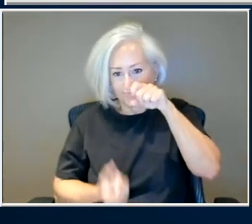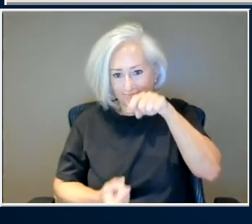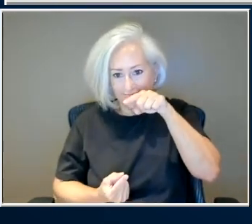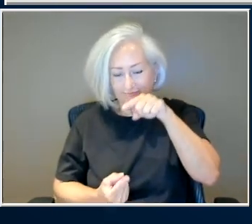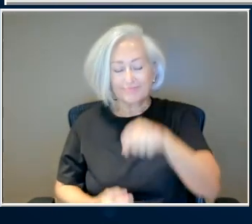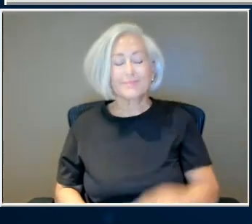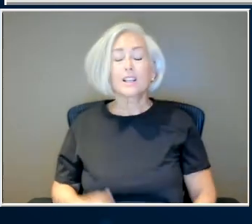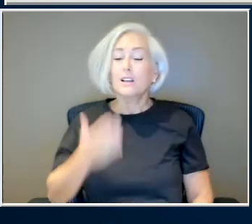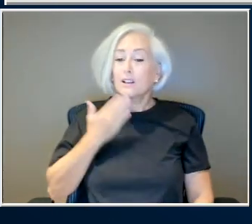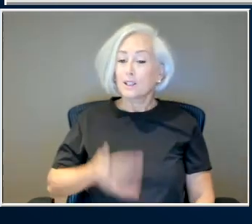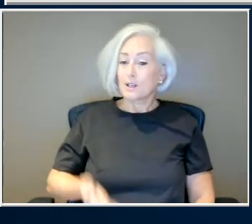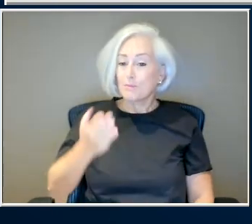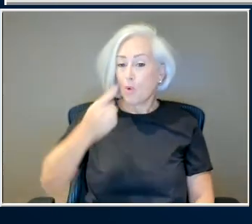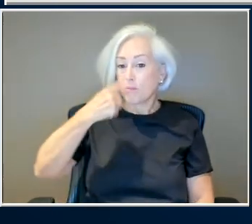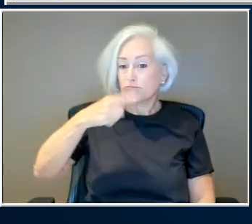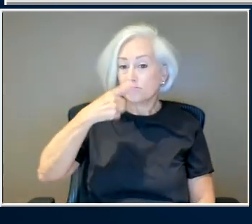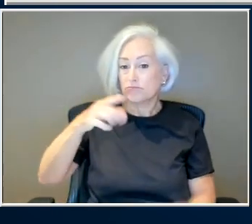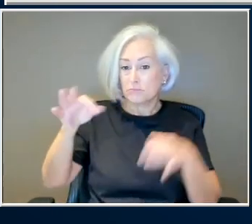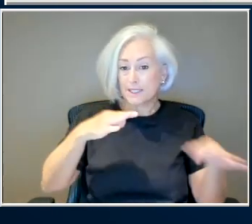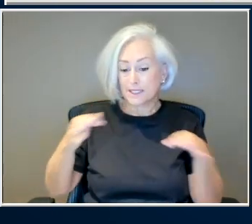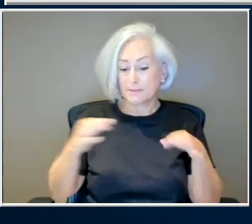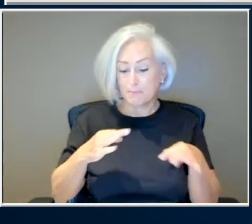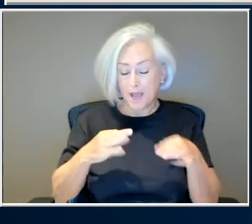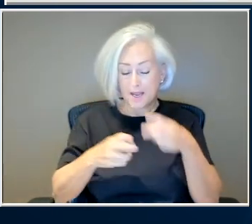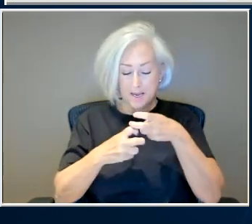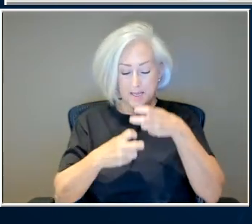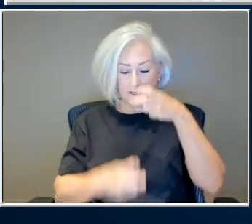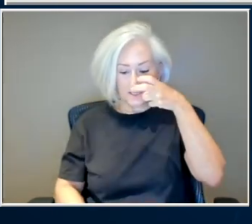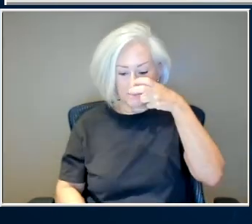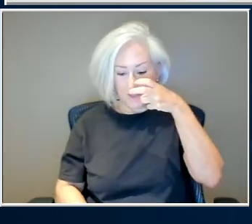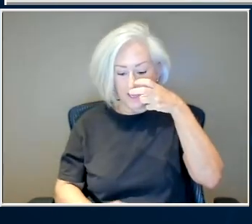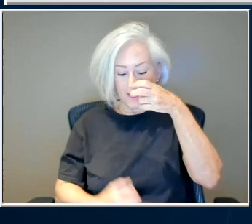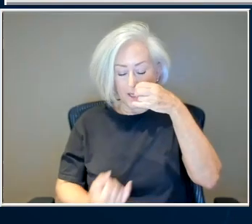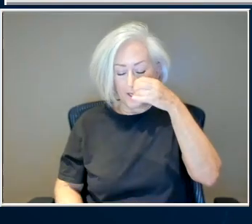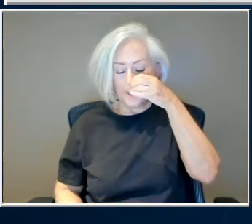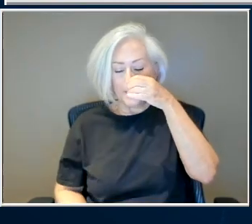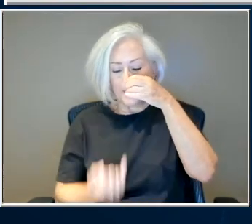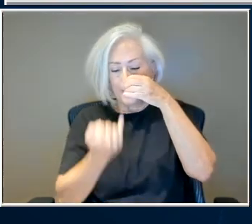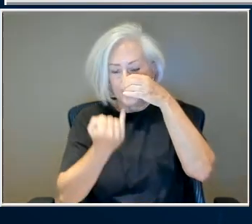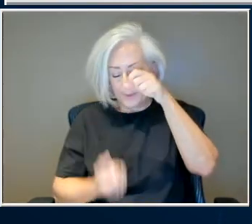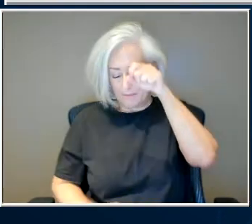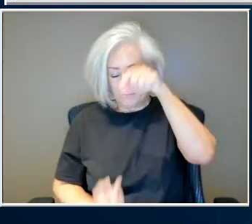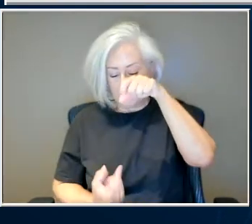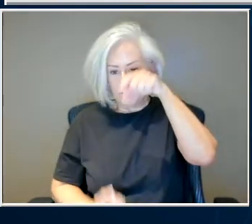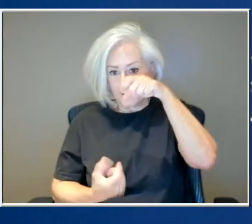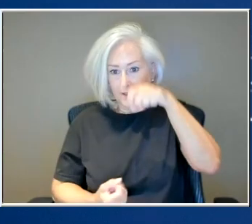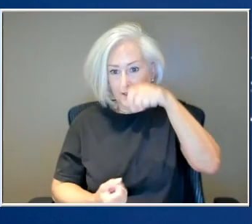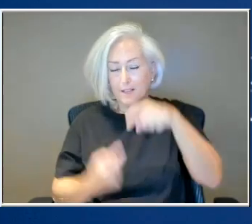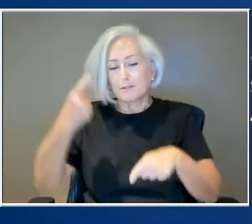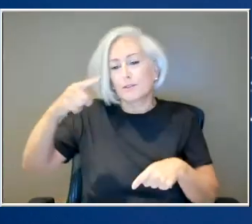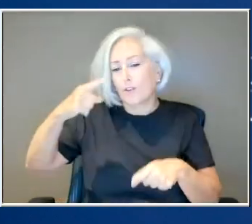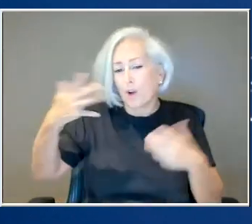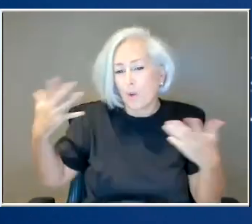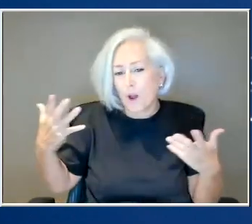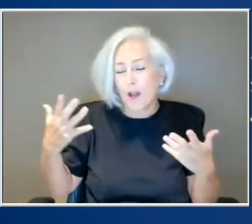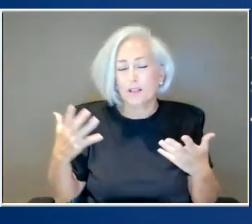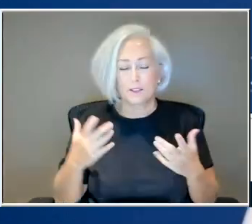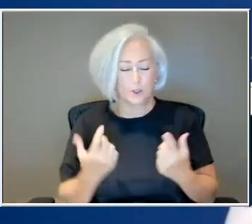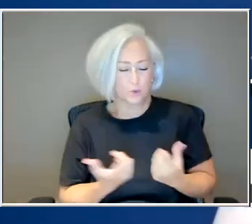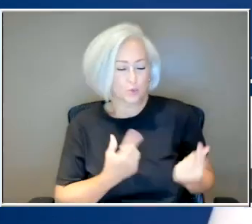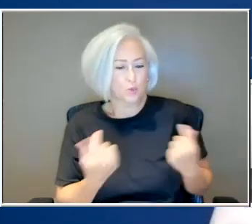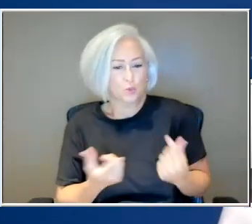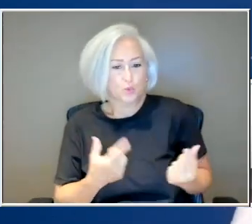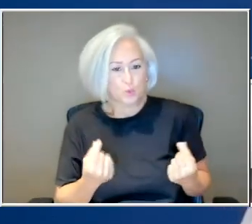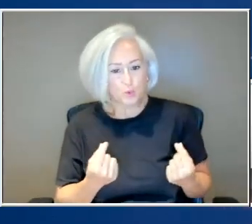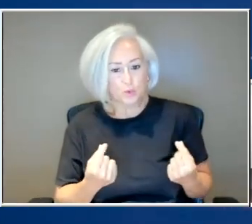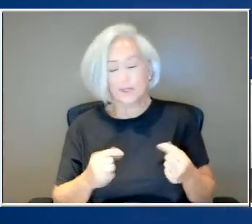just explain what spinal cord stimulators do and who they're for? So pain is a natural protective response